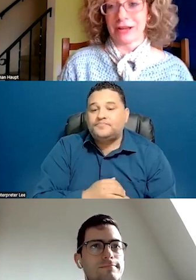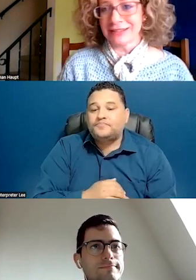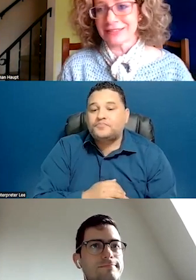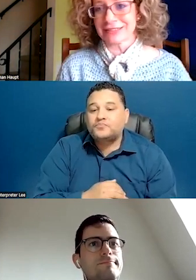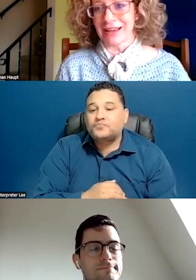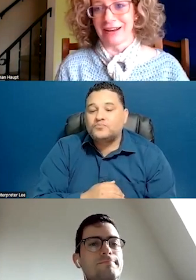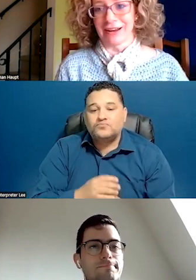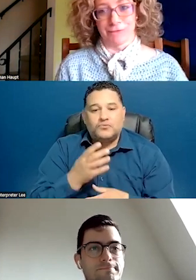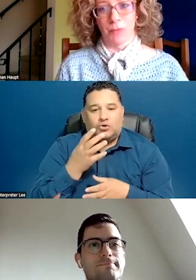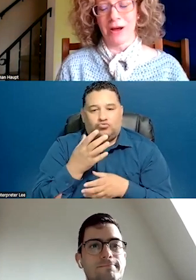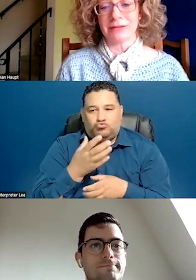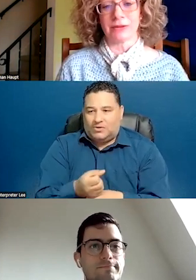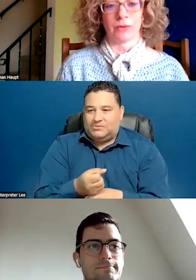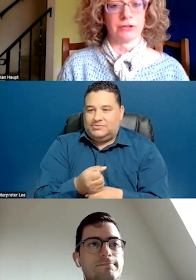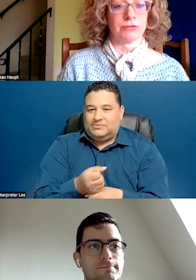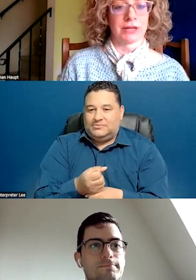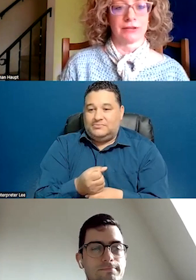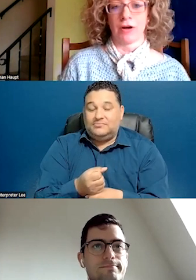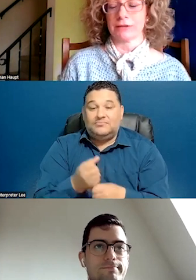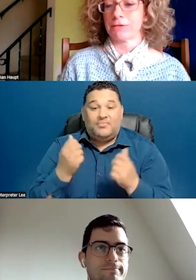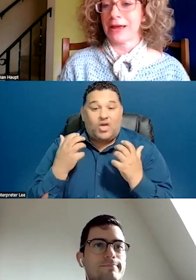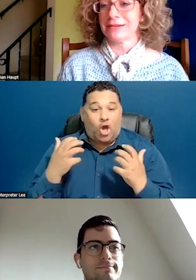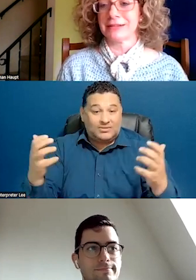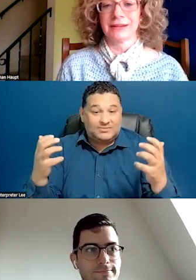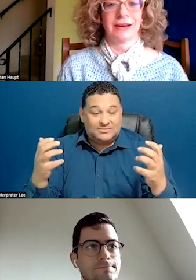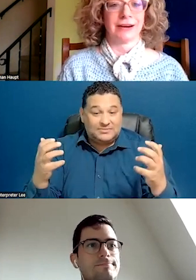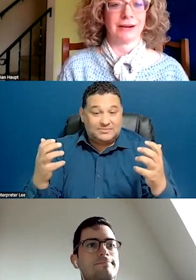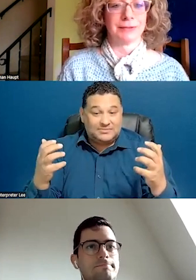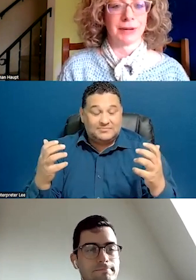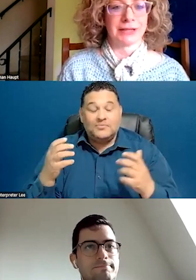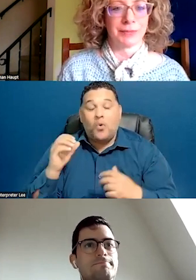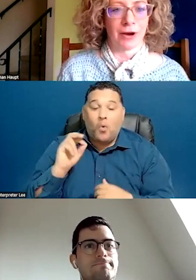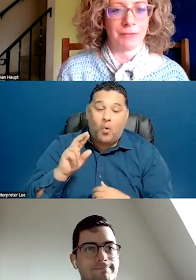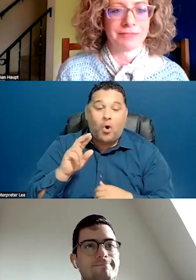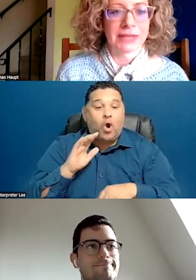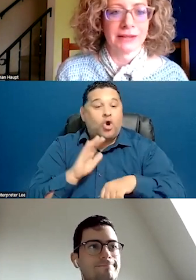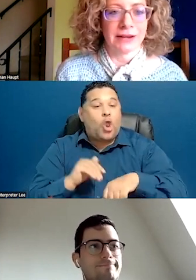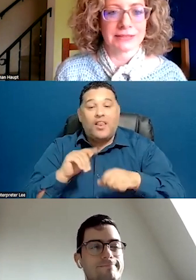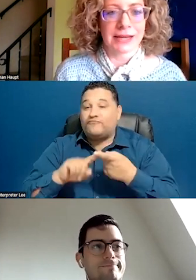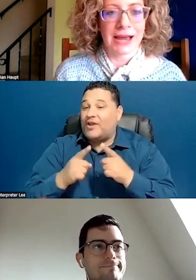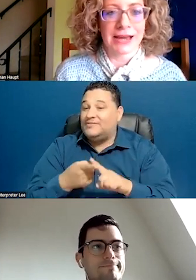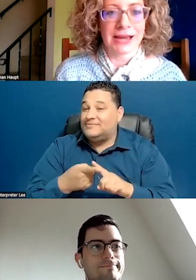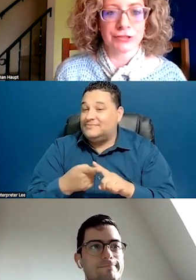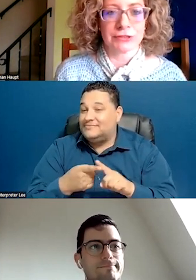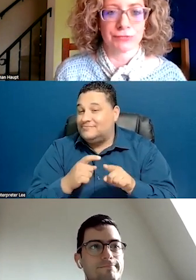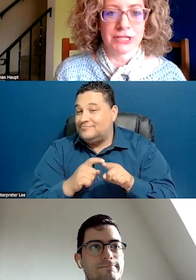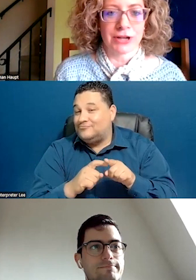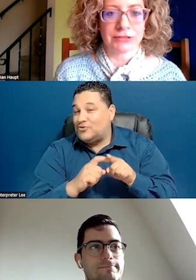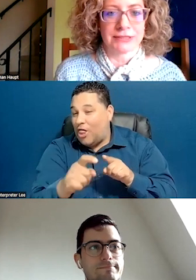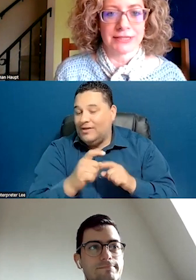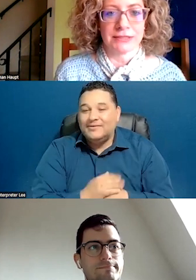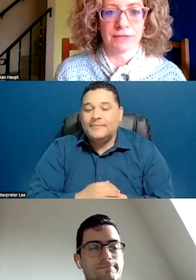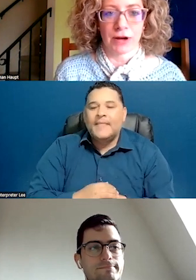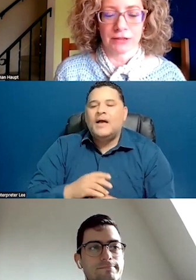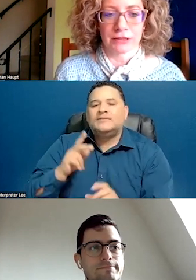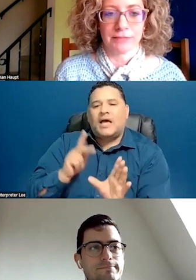trust the audience if you want, or you can call a friend. But here we go. Psychiatrists reach